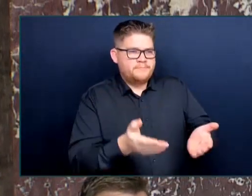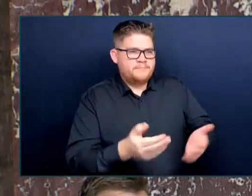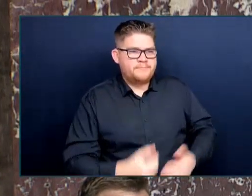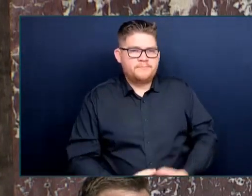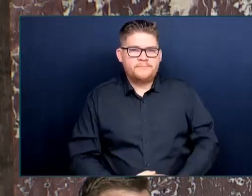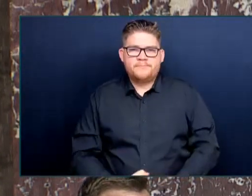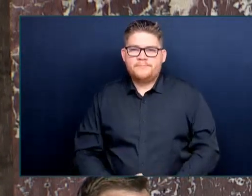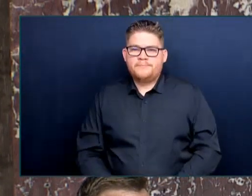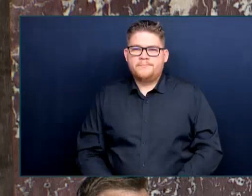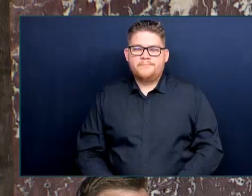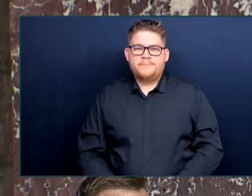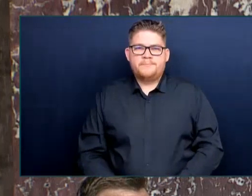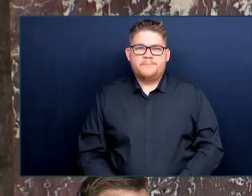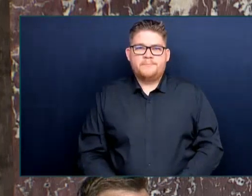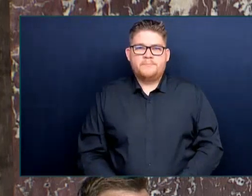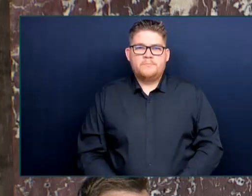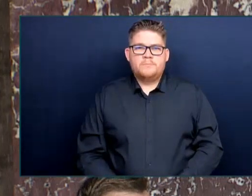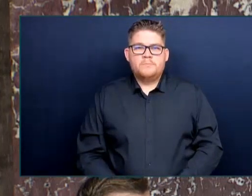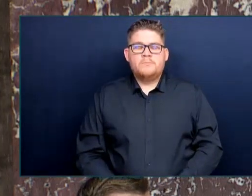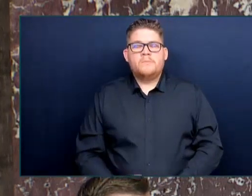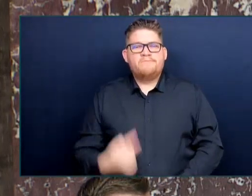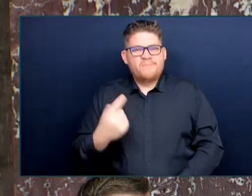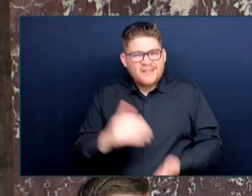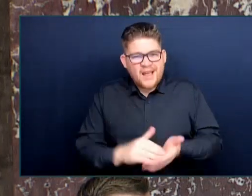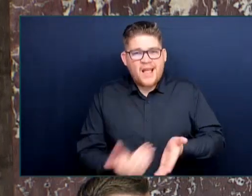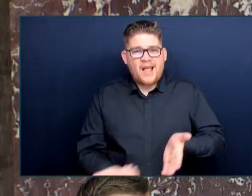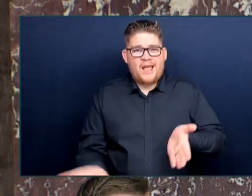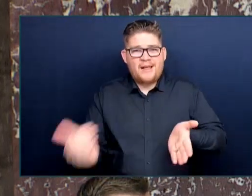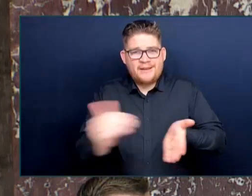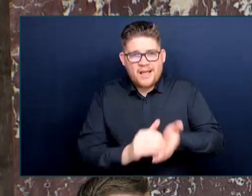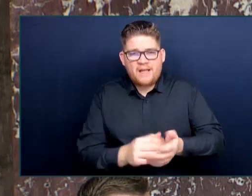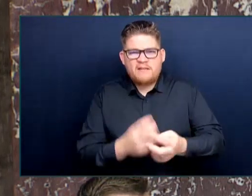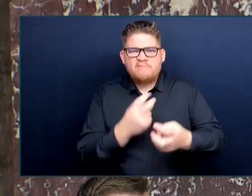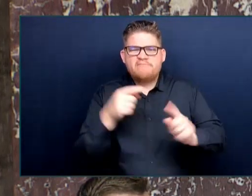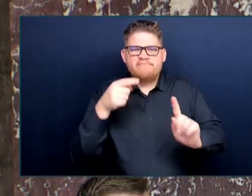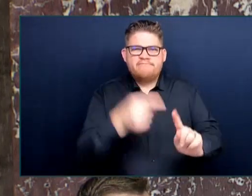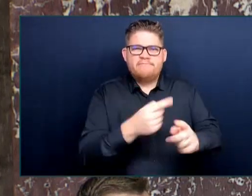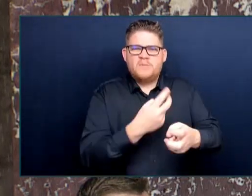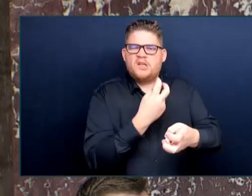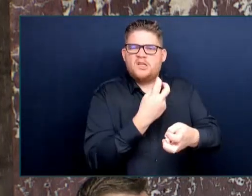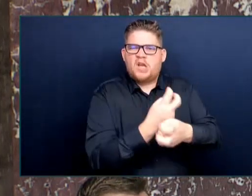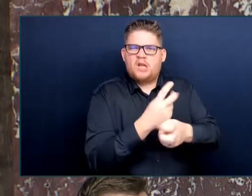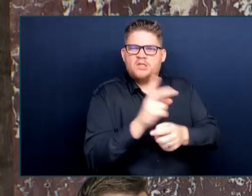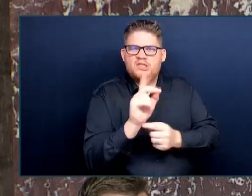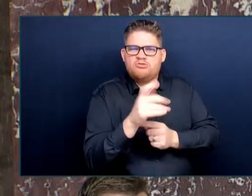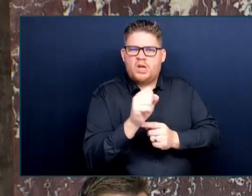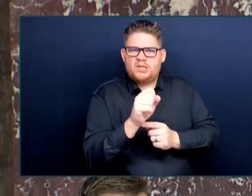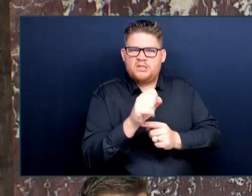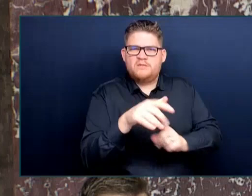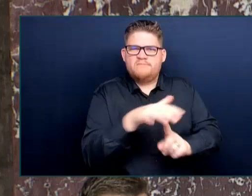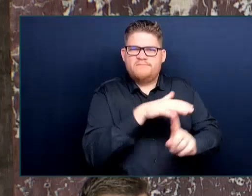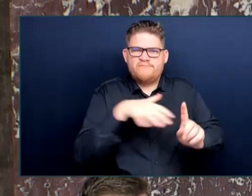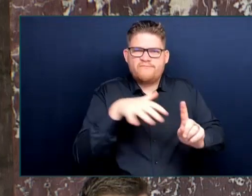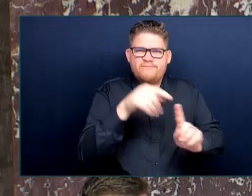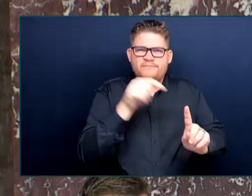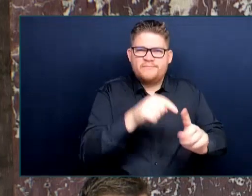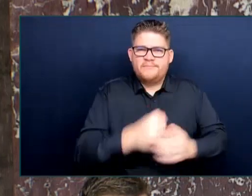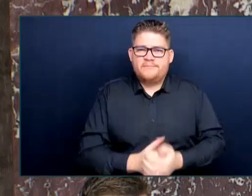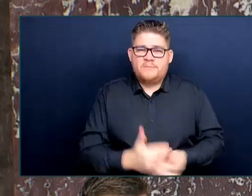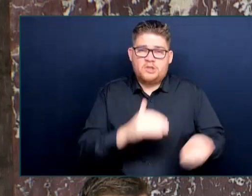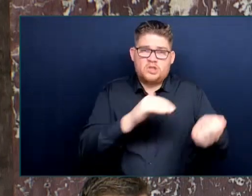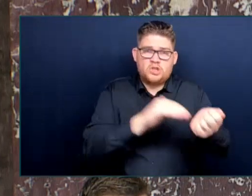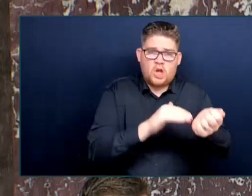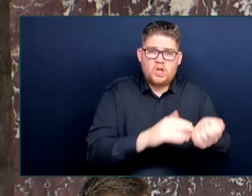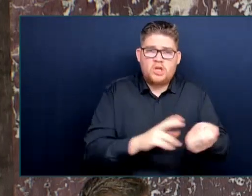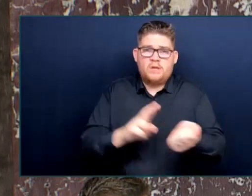health authorities and within individual health facilities, from doctors, from nurses, from all sorts of health